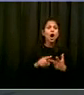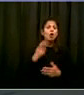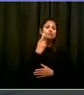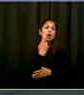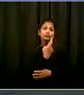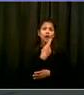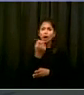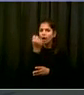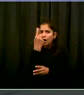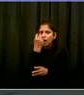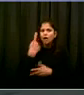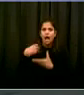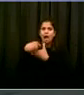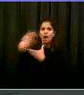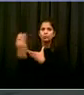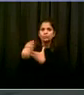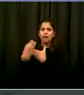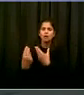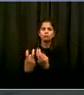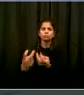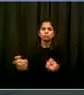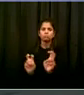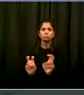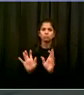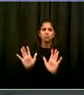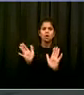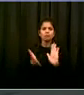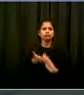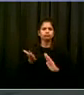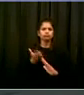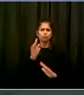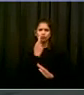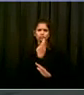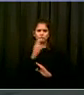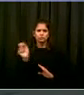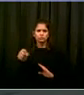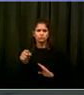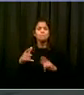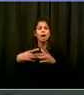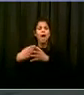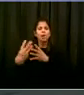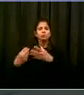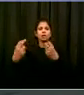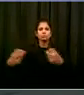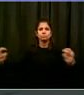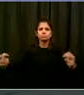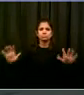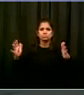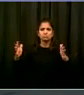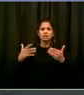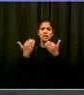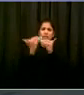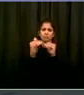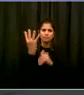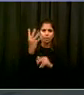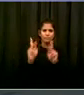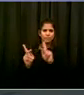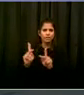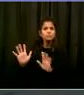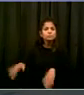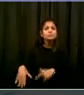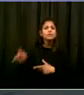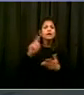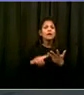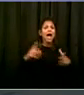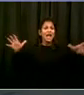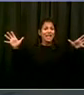So again, as of tomorrow morning, schools that fall within those orange zones, both public and non-public, will be closed. In addition,